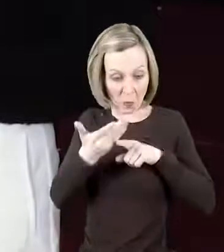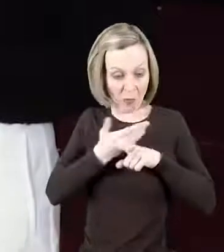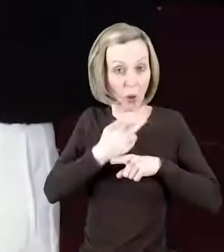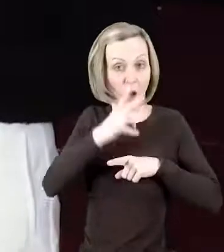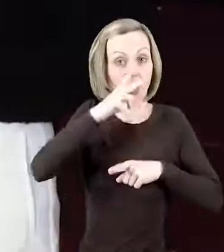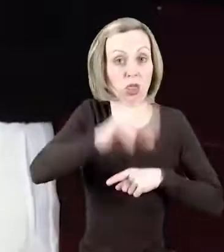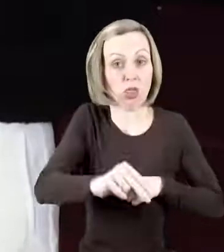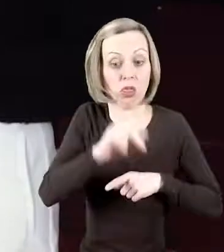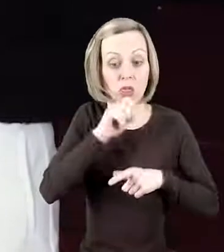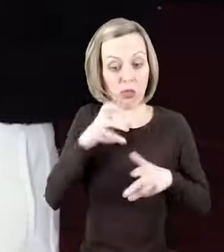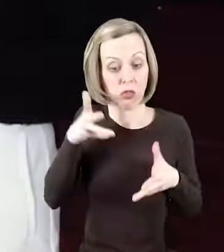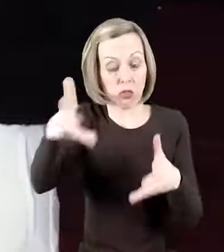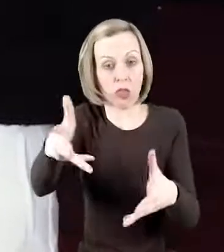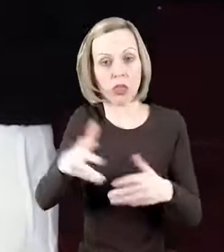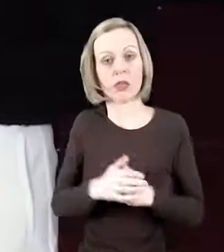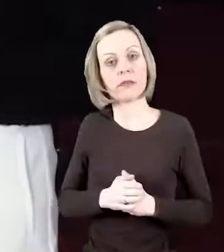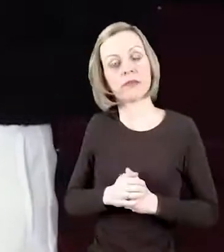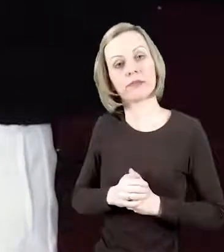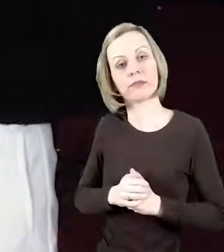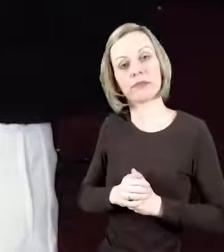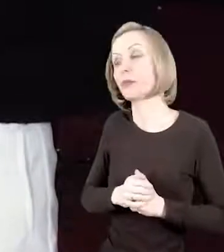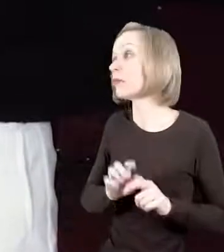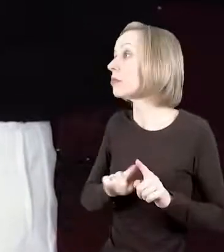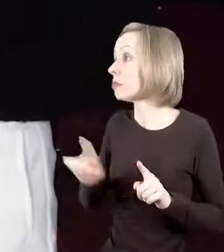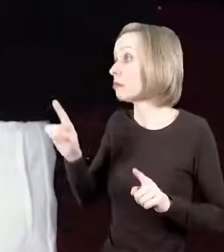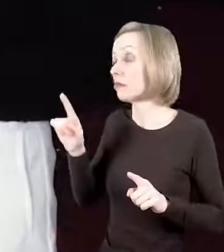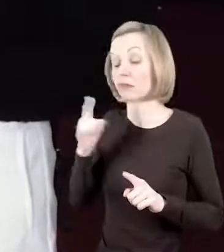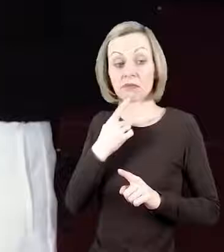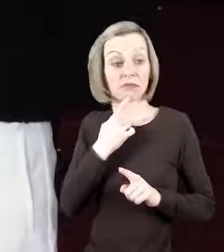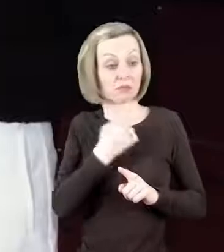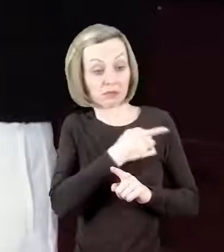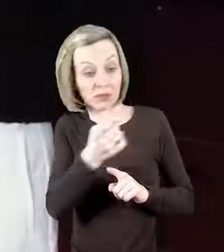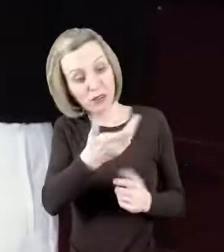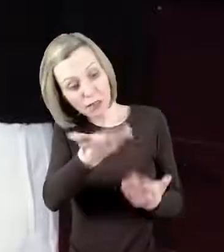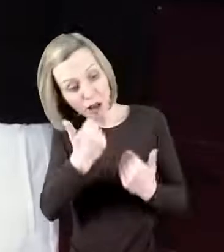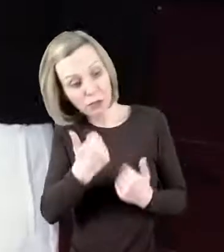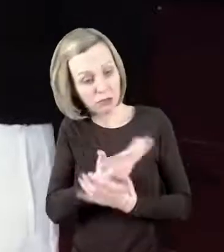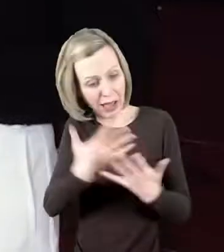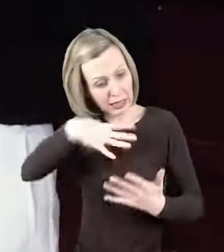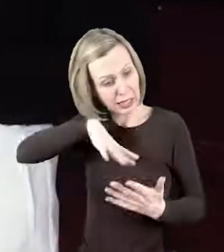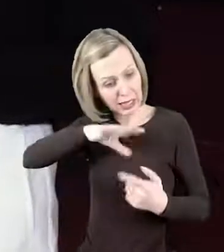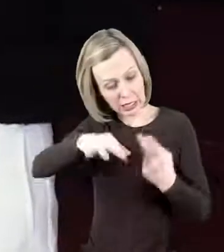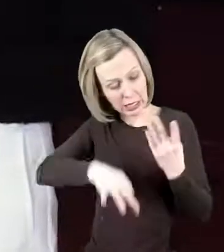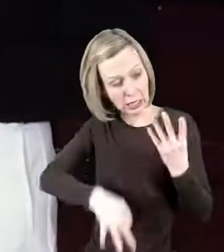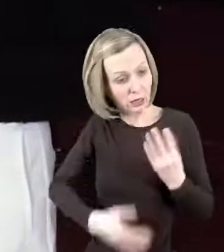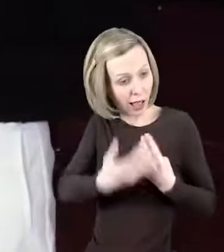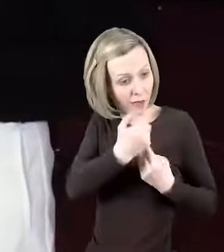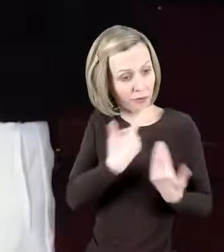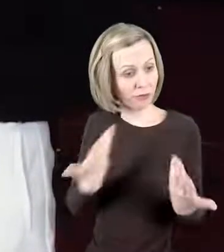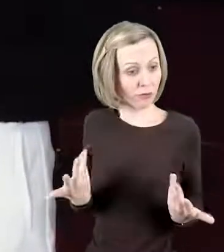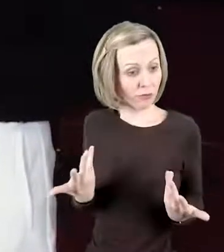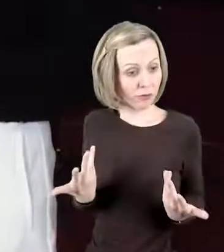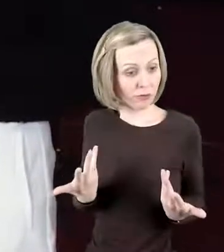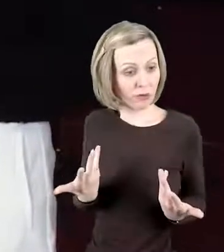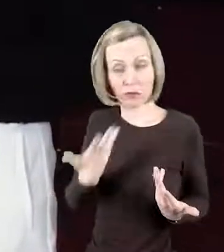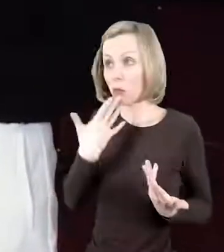even vocalize them. You've told us to come to you and ask for every need of life, so we bring to you people